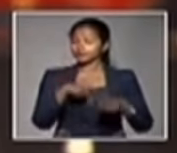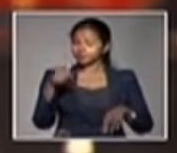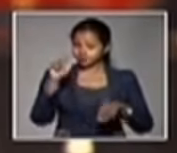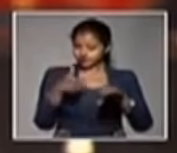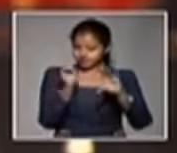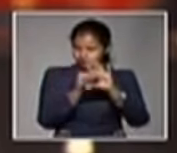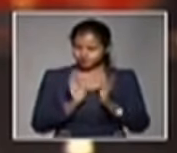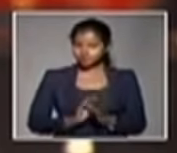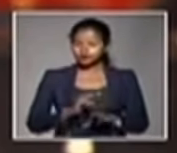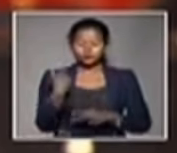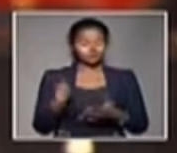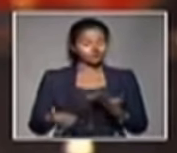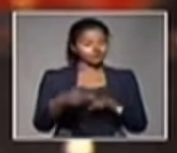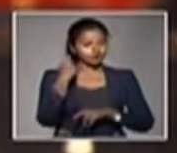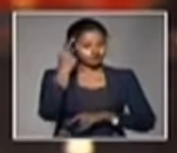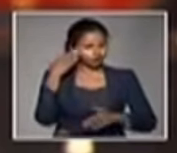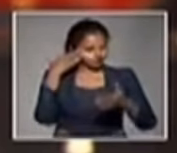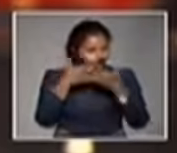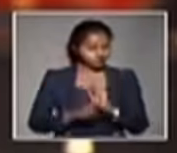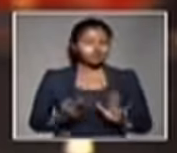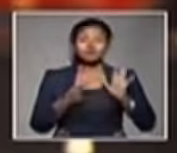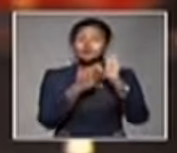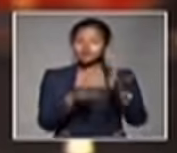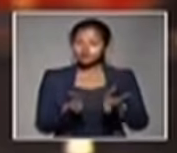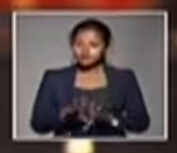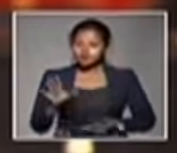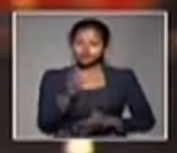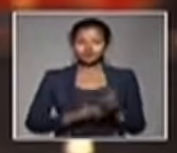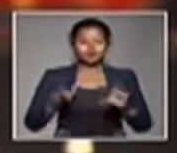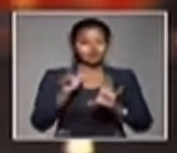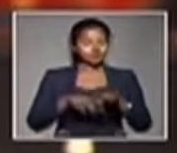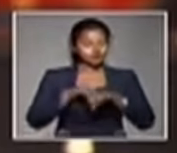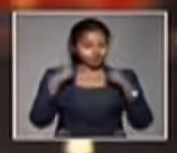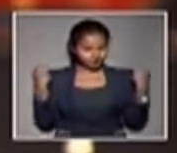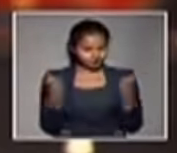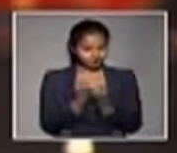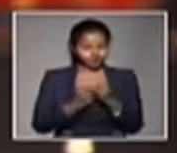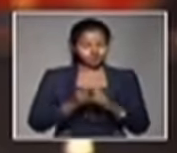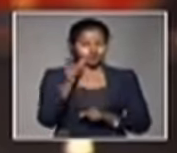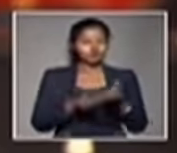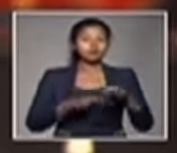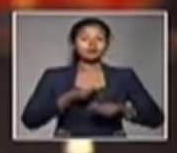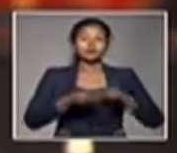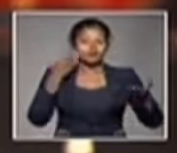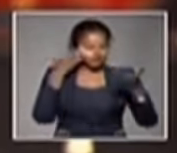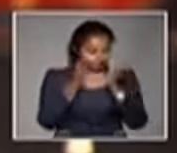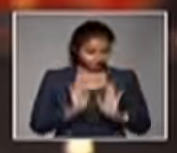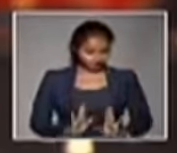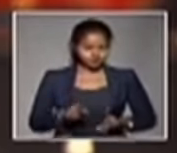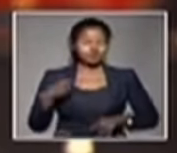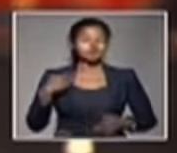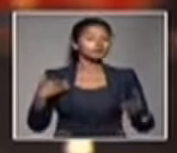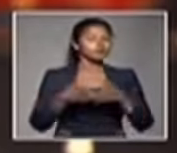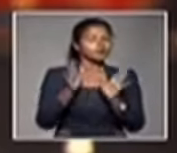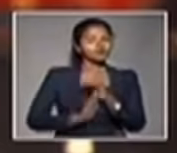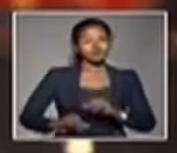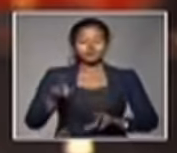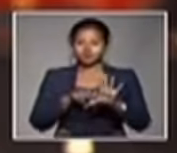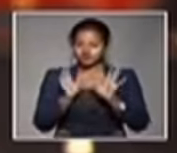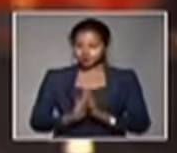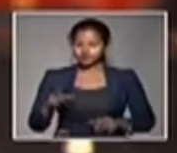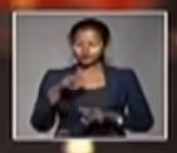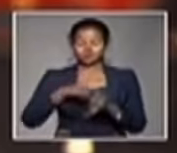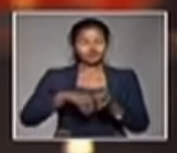diverse views were expressed on appointing the chair of the Committee on Public Finance. During today's sittings, the Samugijana